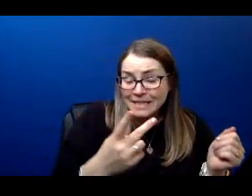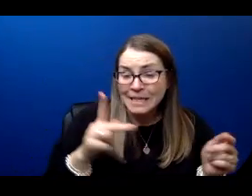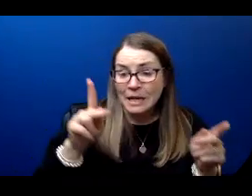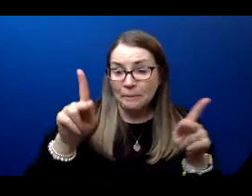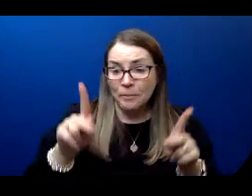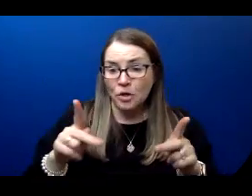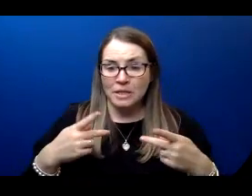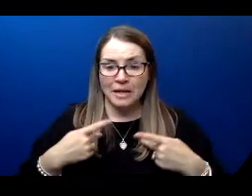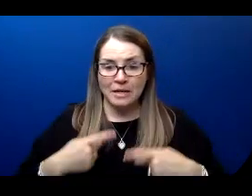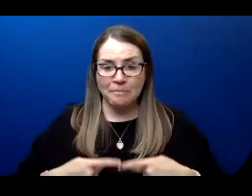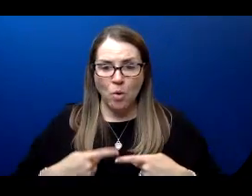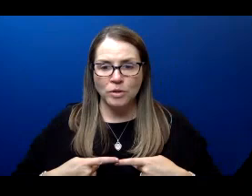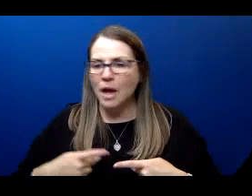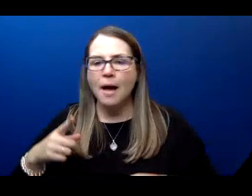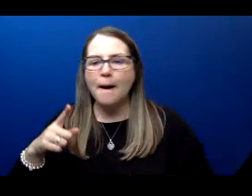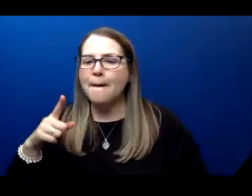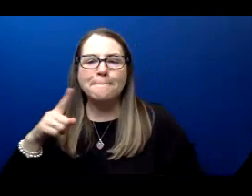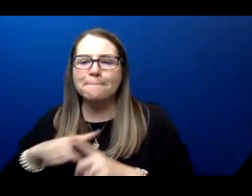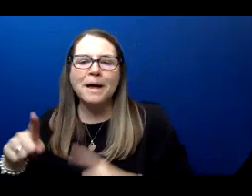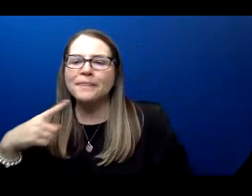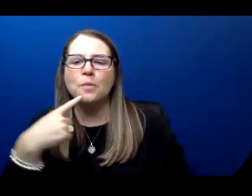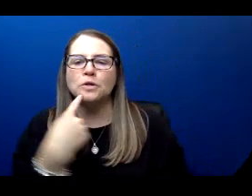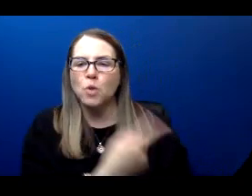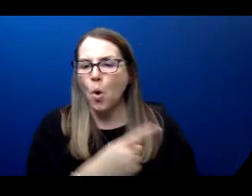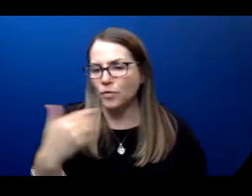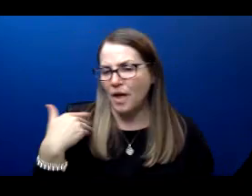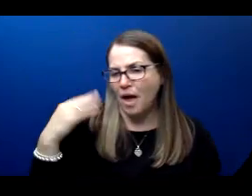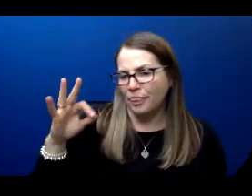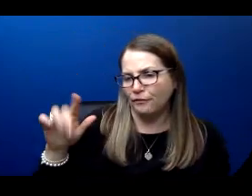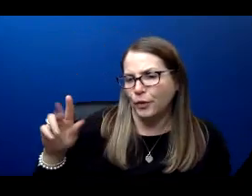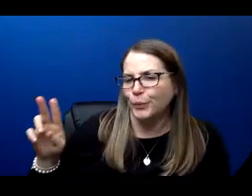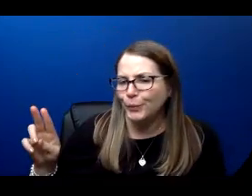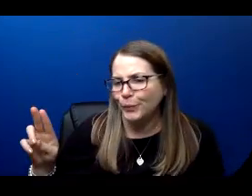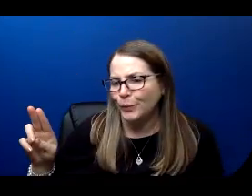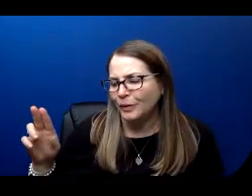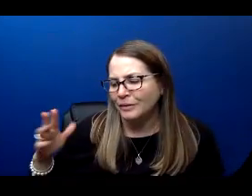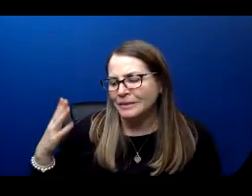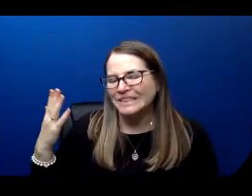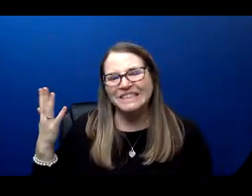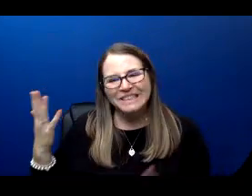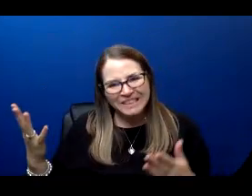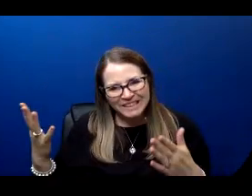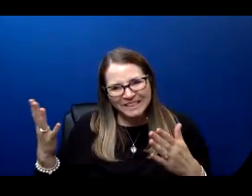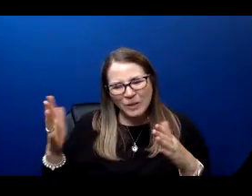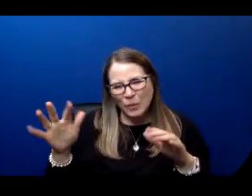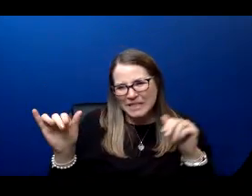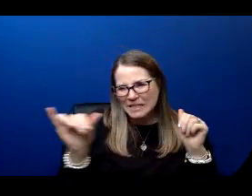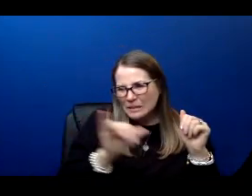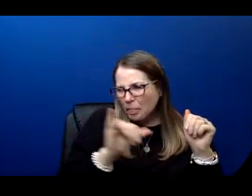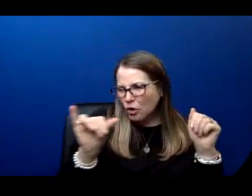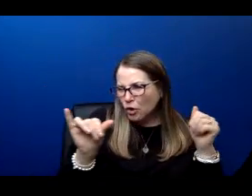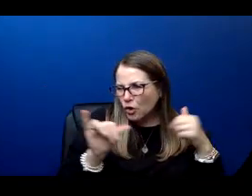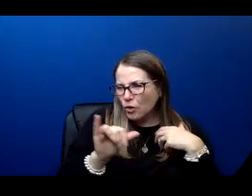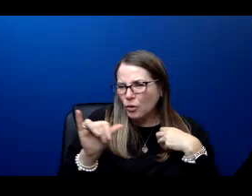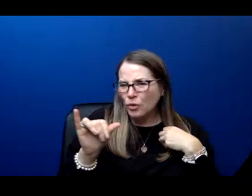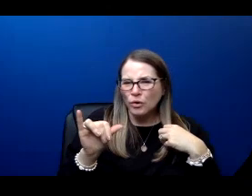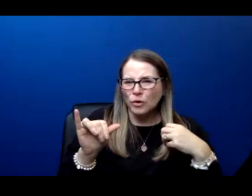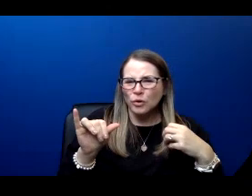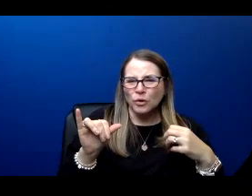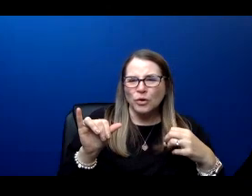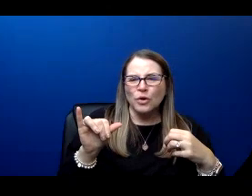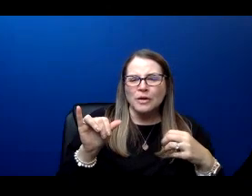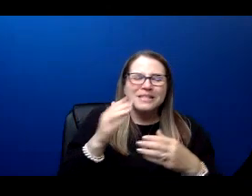they had the flu. And because those situations are so, the symptoms are so similar, albeit